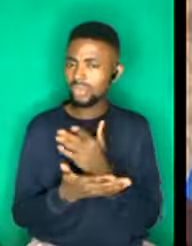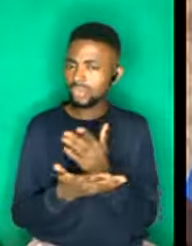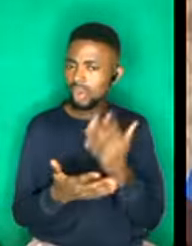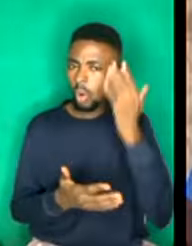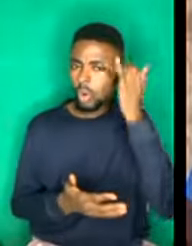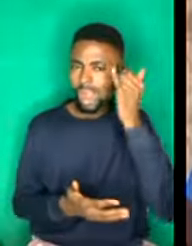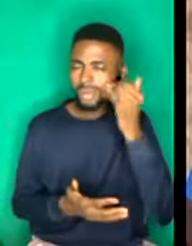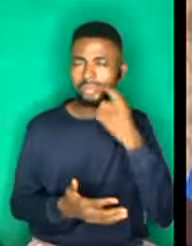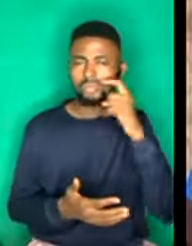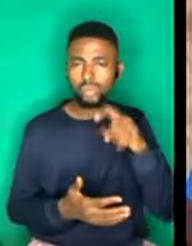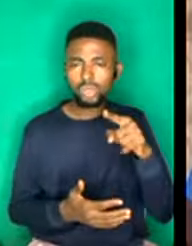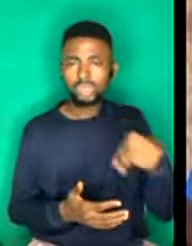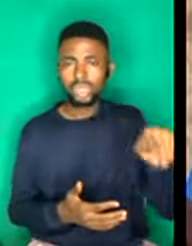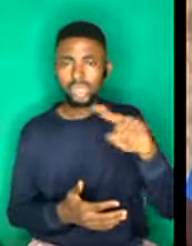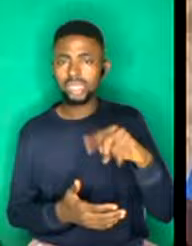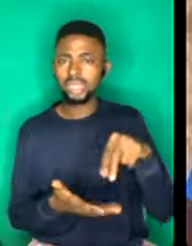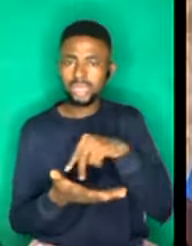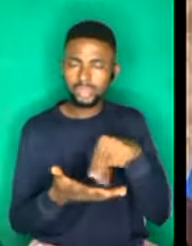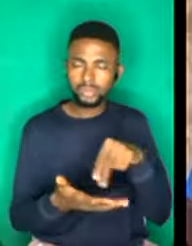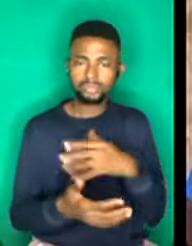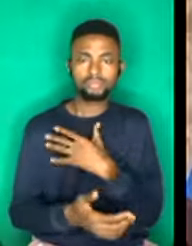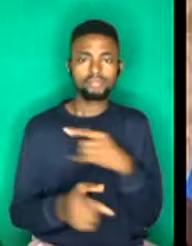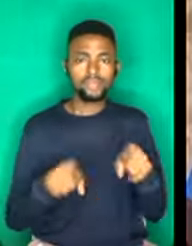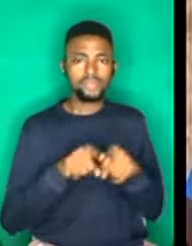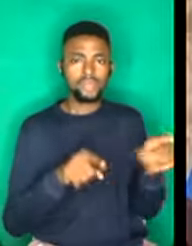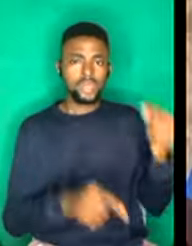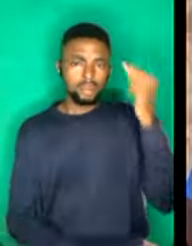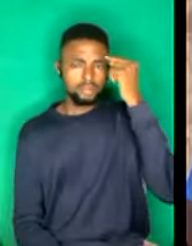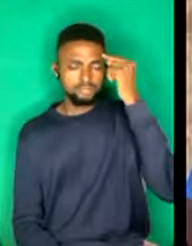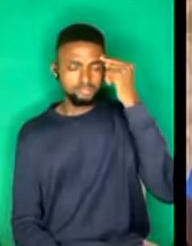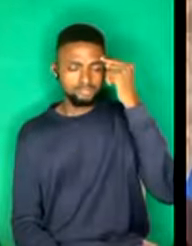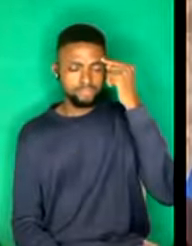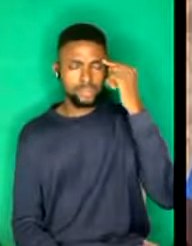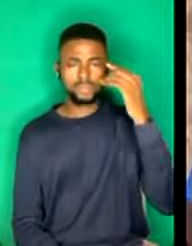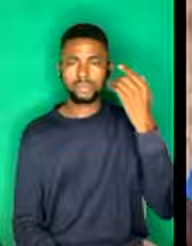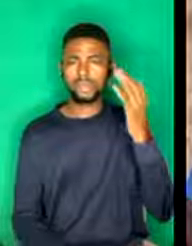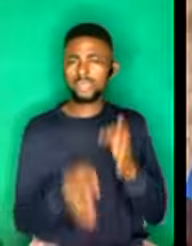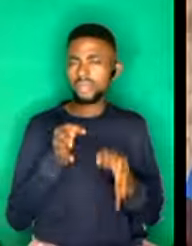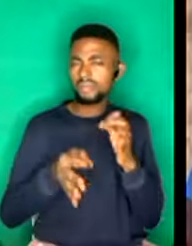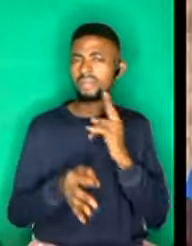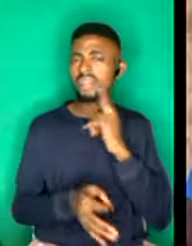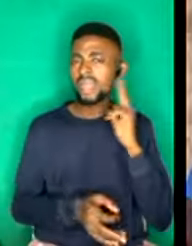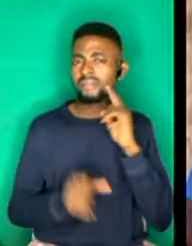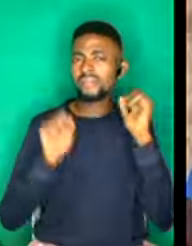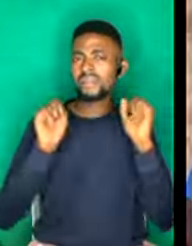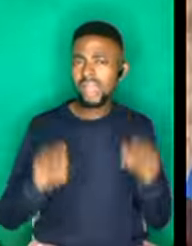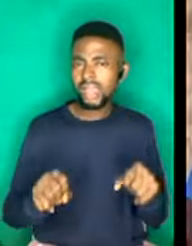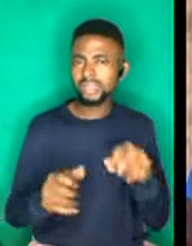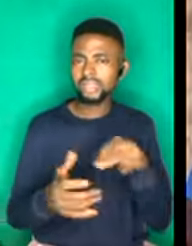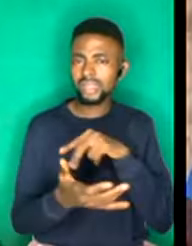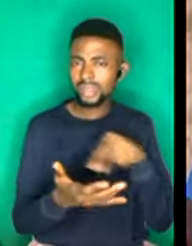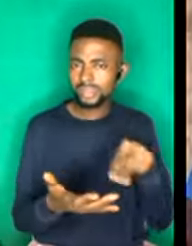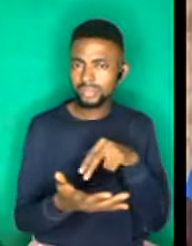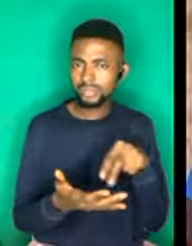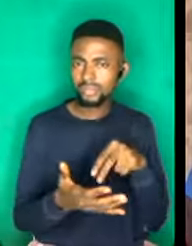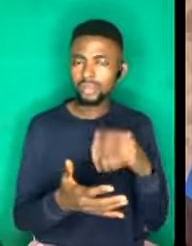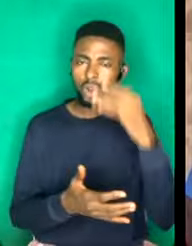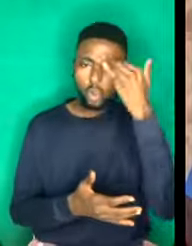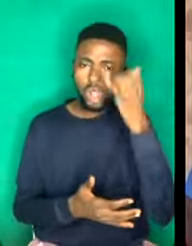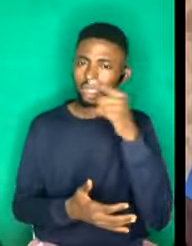wondering, if deaf can dance, why you, as a person with no hearing